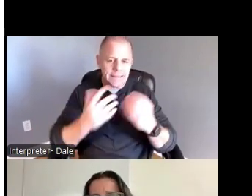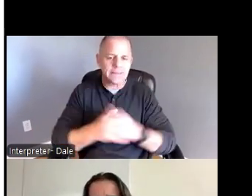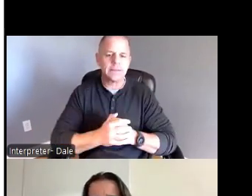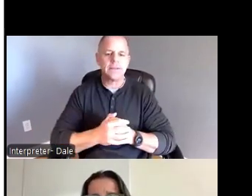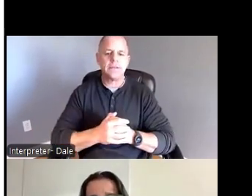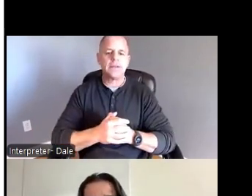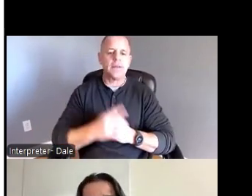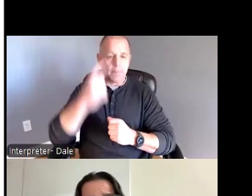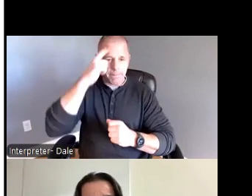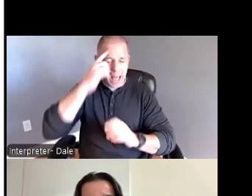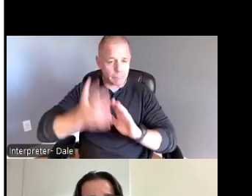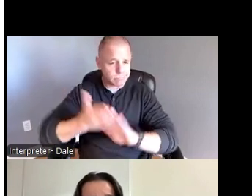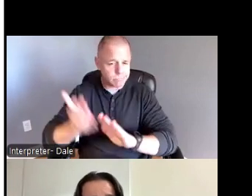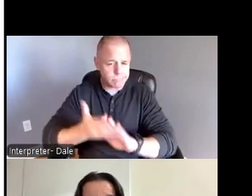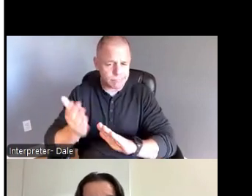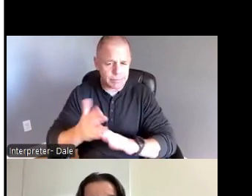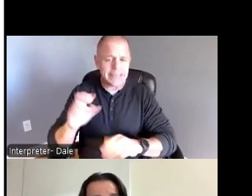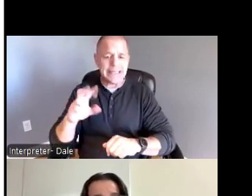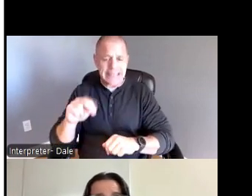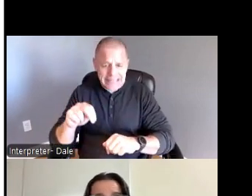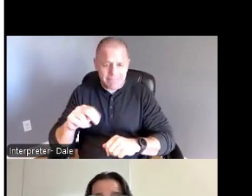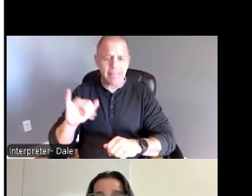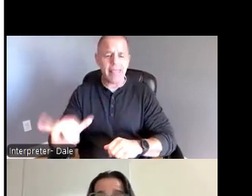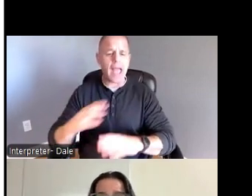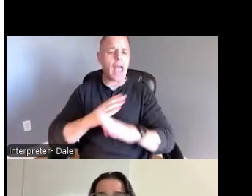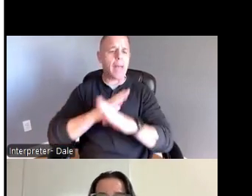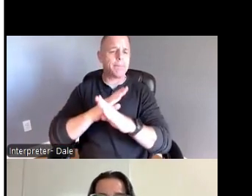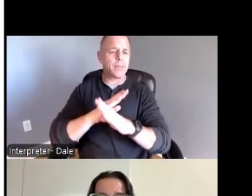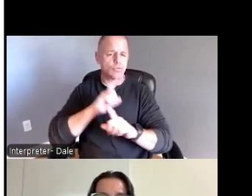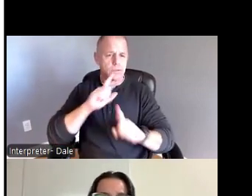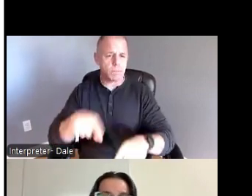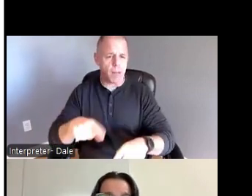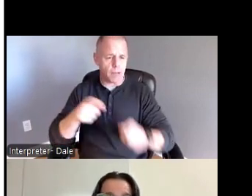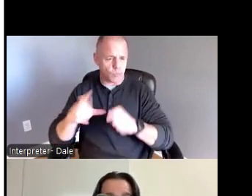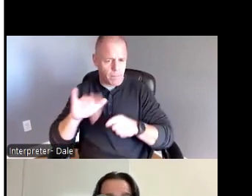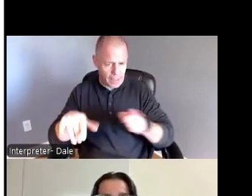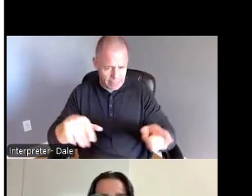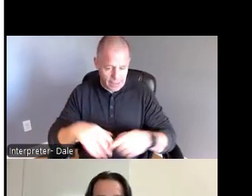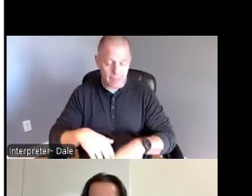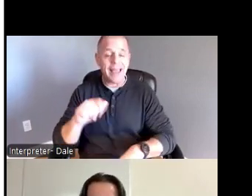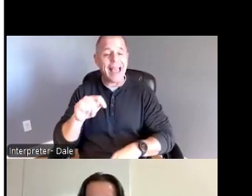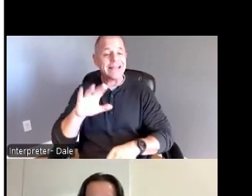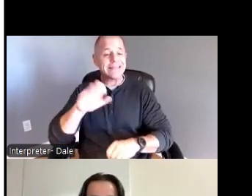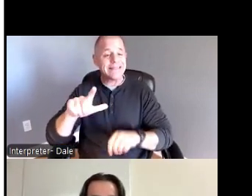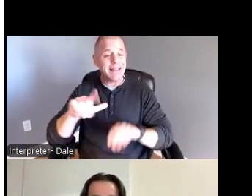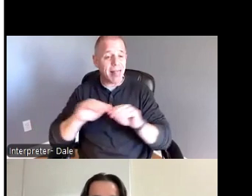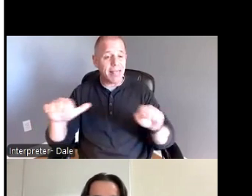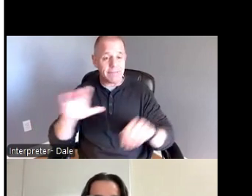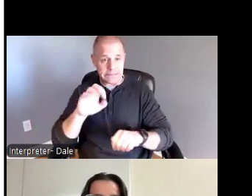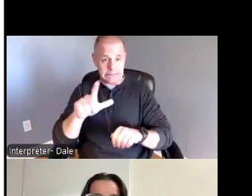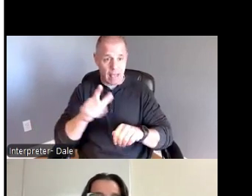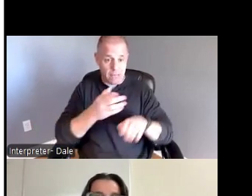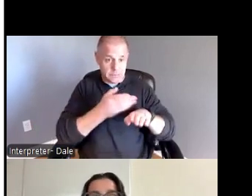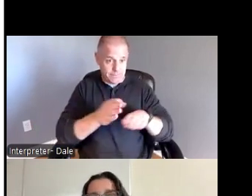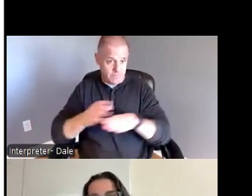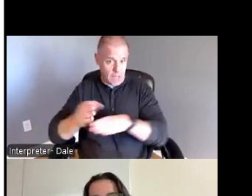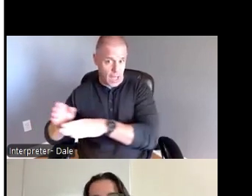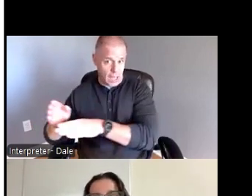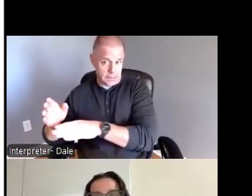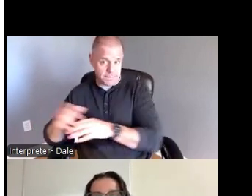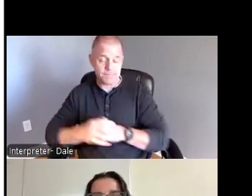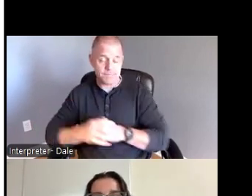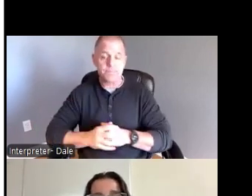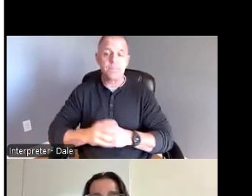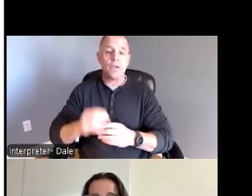immune responses is regulated by circadian rhythms. And even at a cell level, like when our cells divide and when the